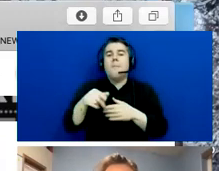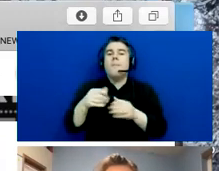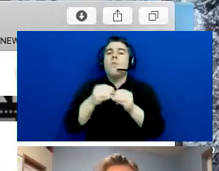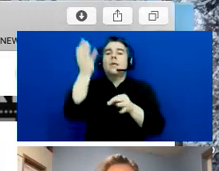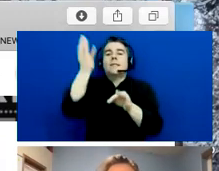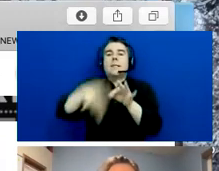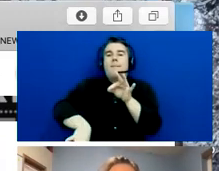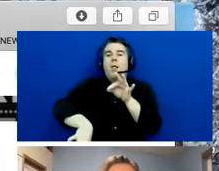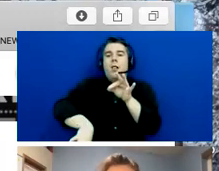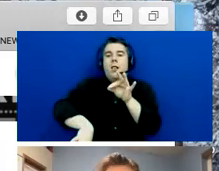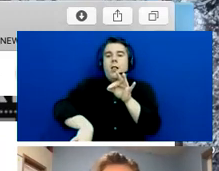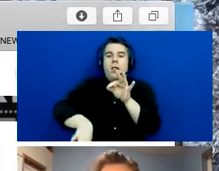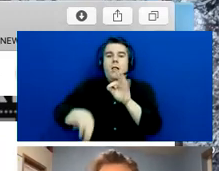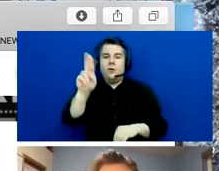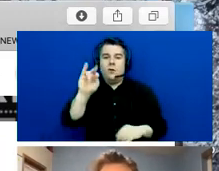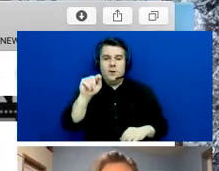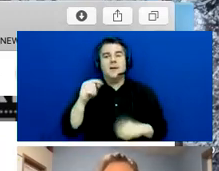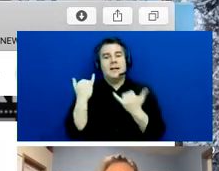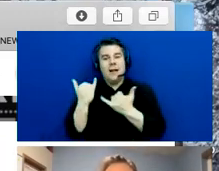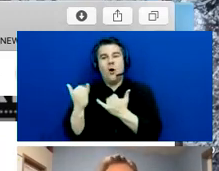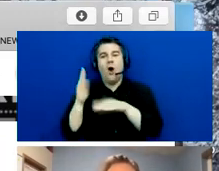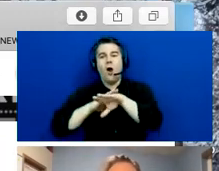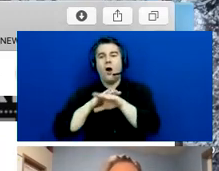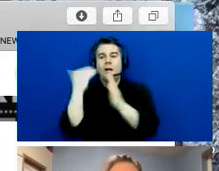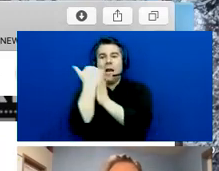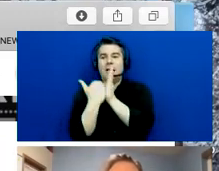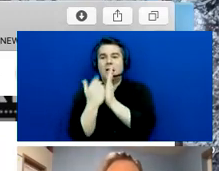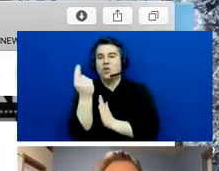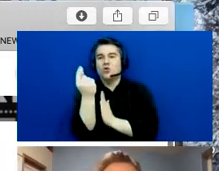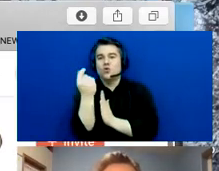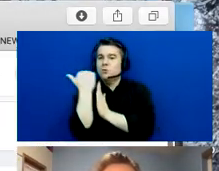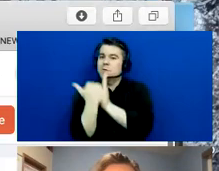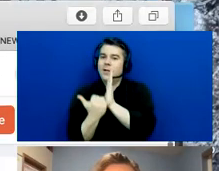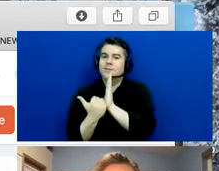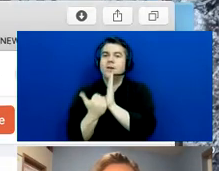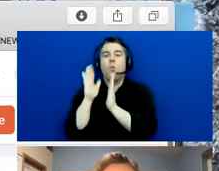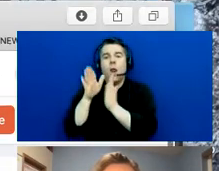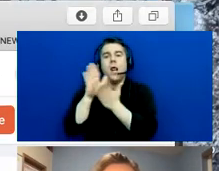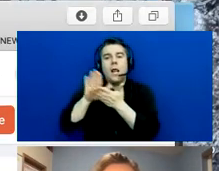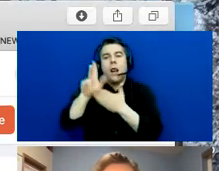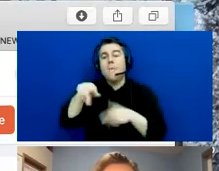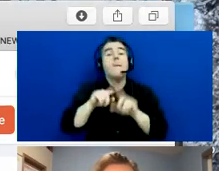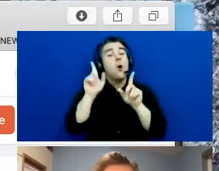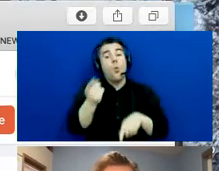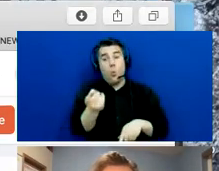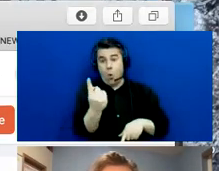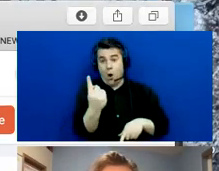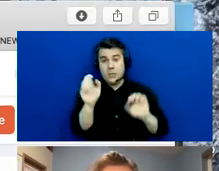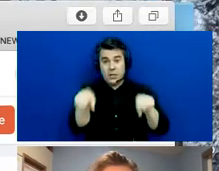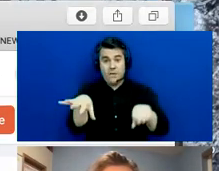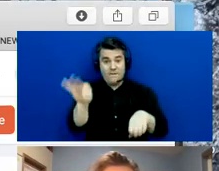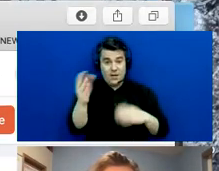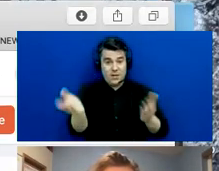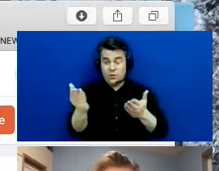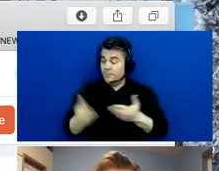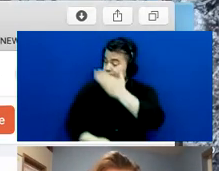is on our to-do list and we will be cleaning this up. But one thing you can find in here is all kinds